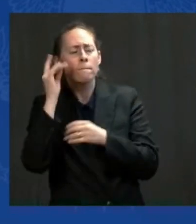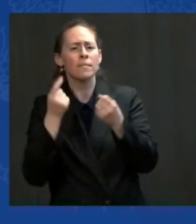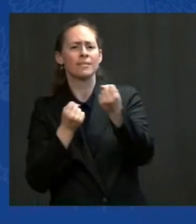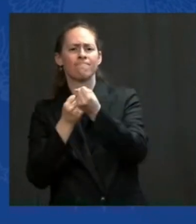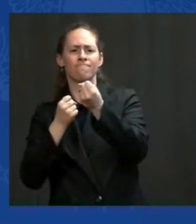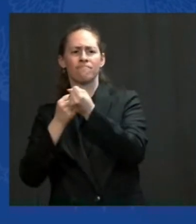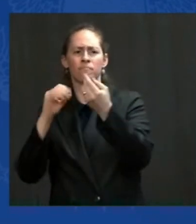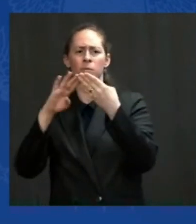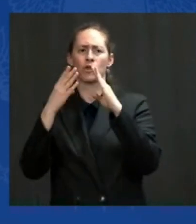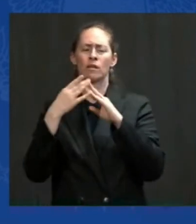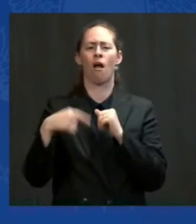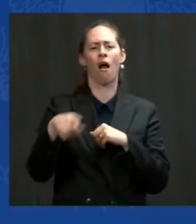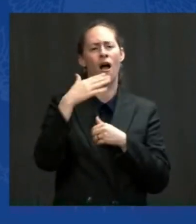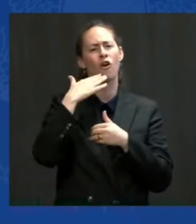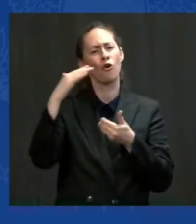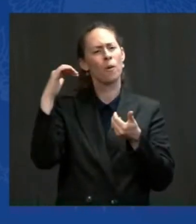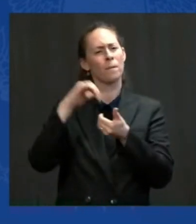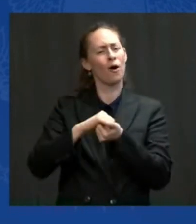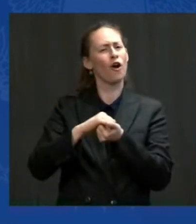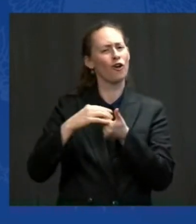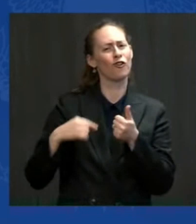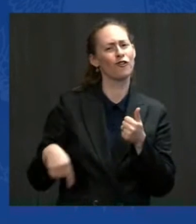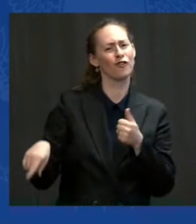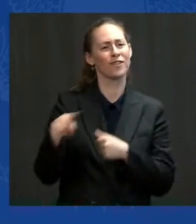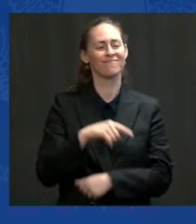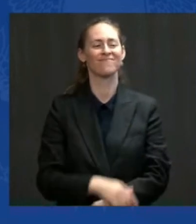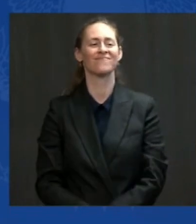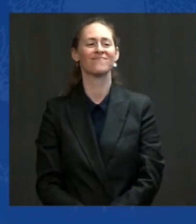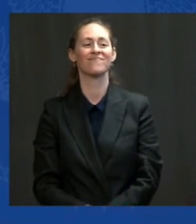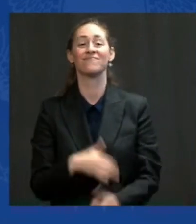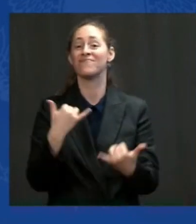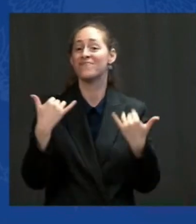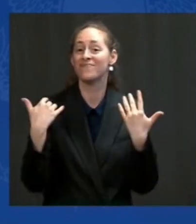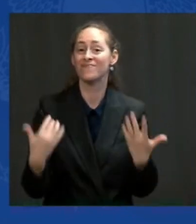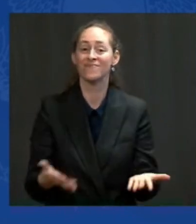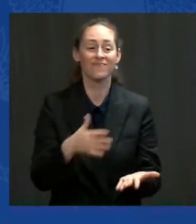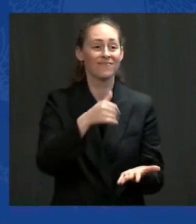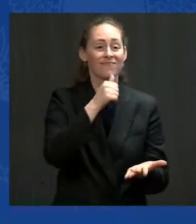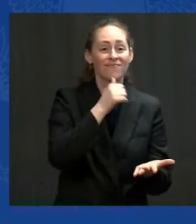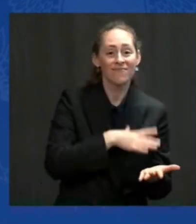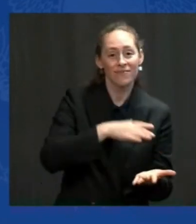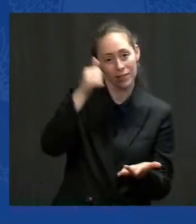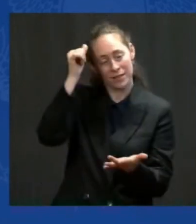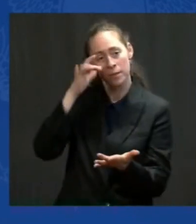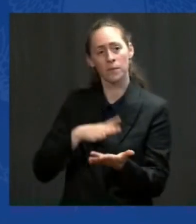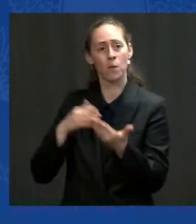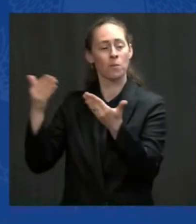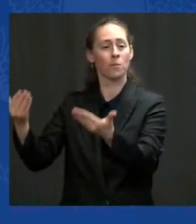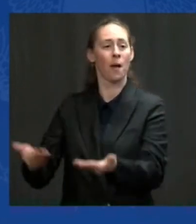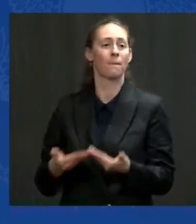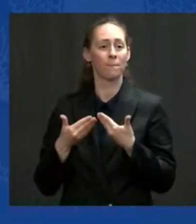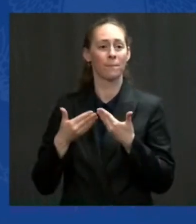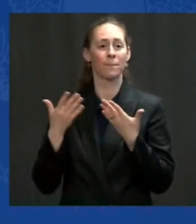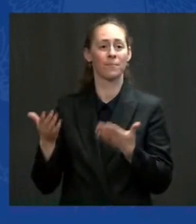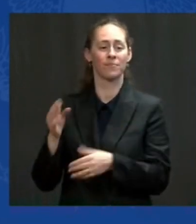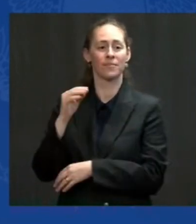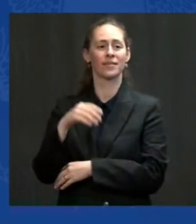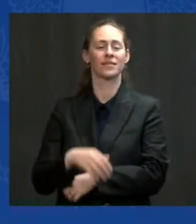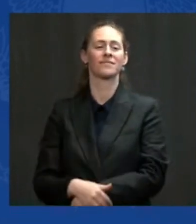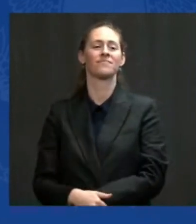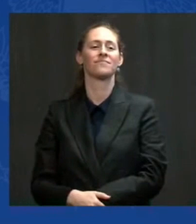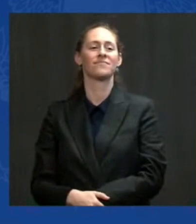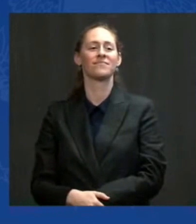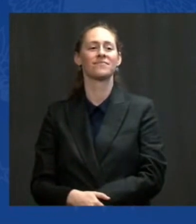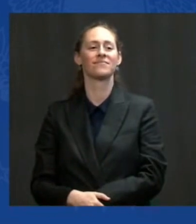endeavor. So now, ladies and gentlemen, please welcome Ms. Edith Sanchez and